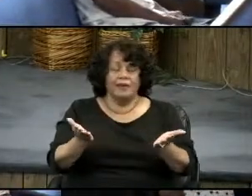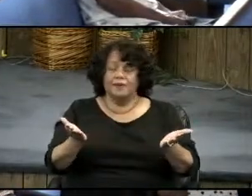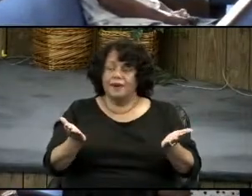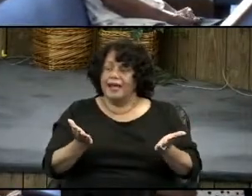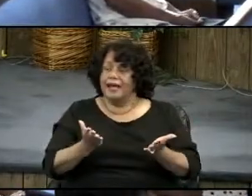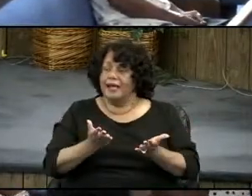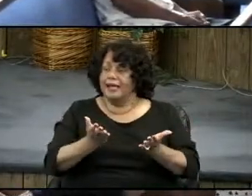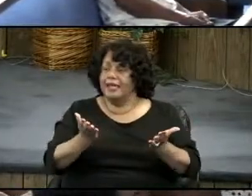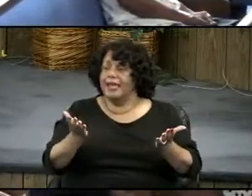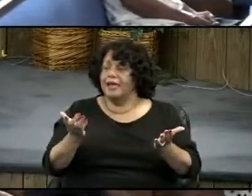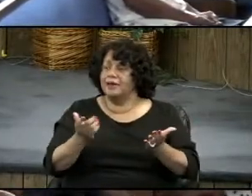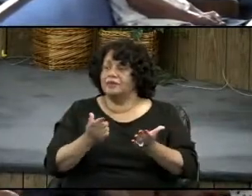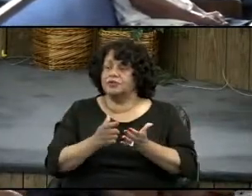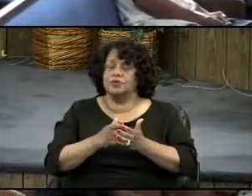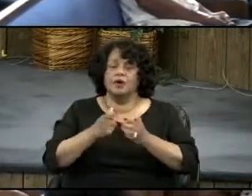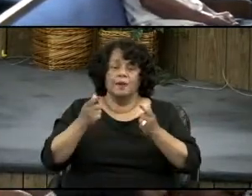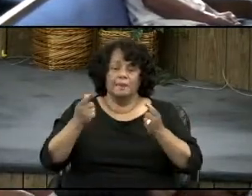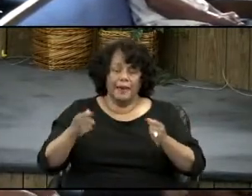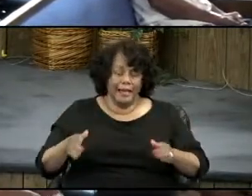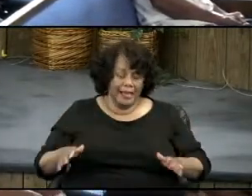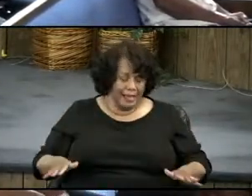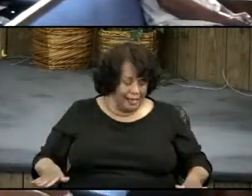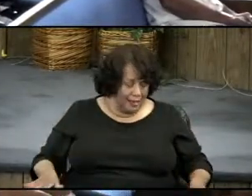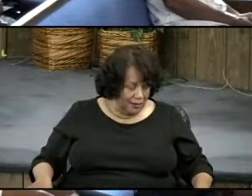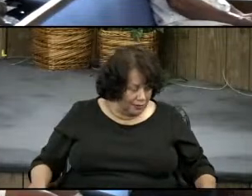worship. Here I am to